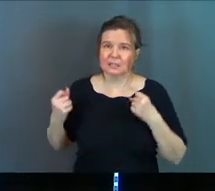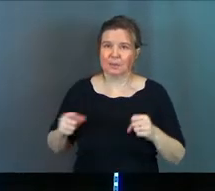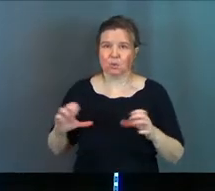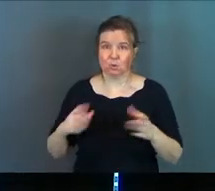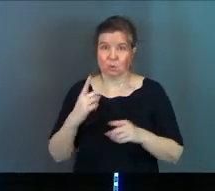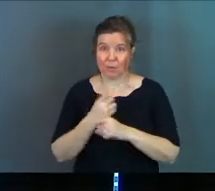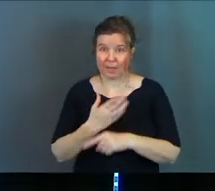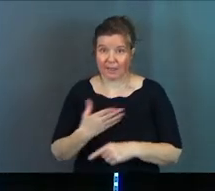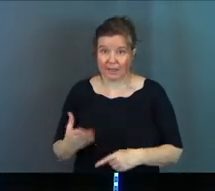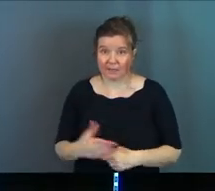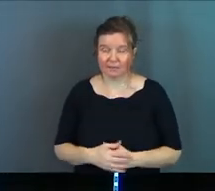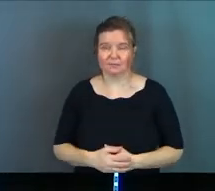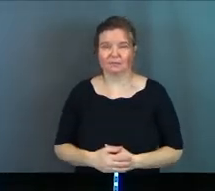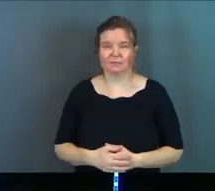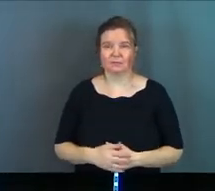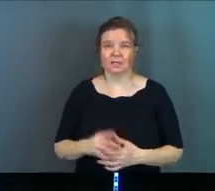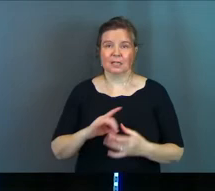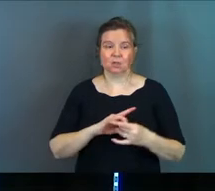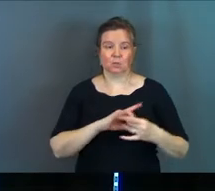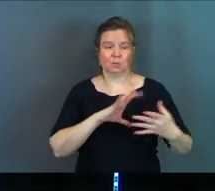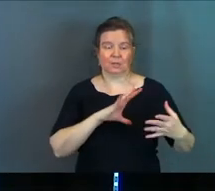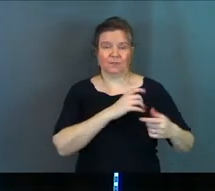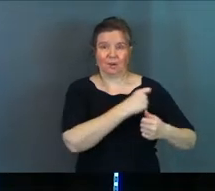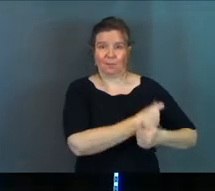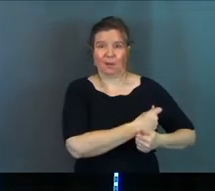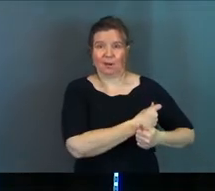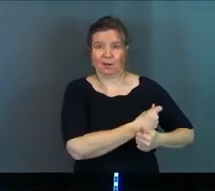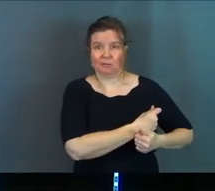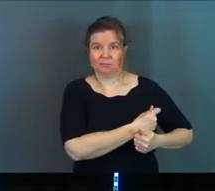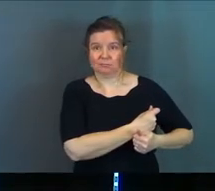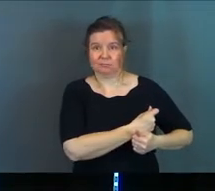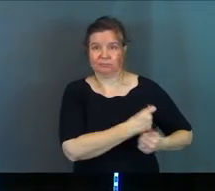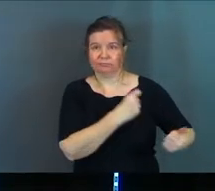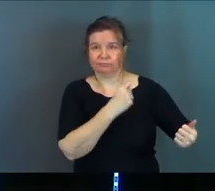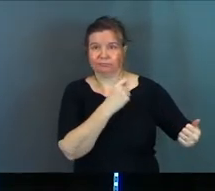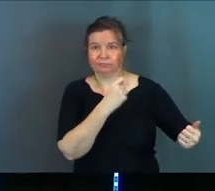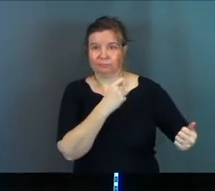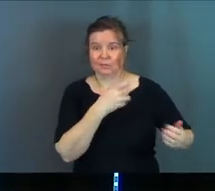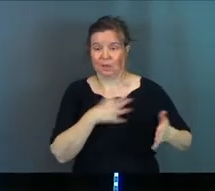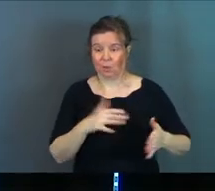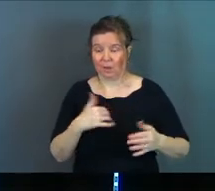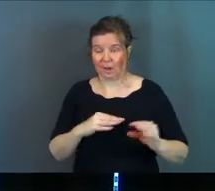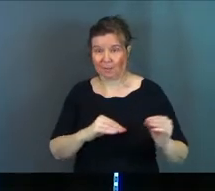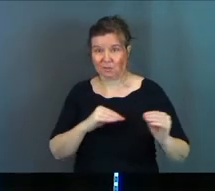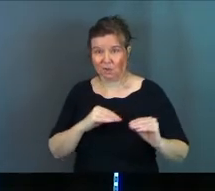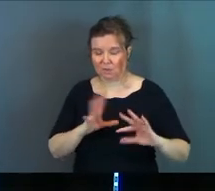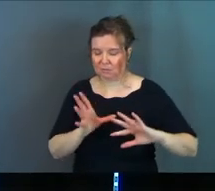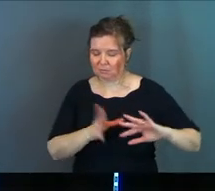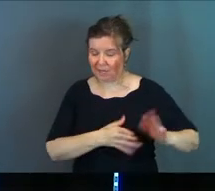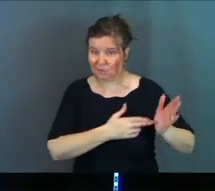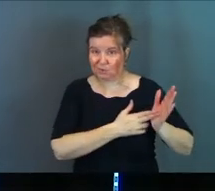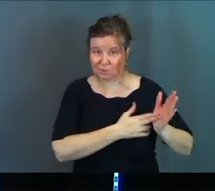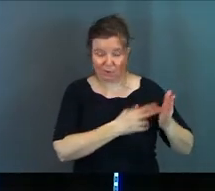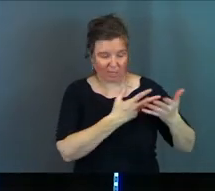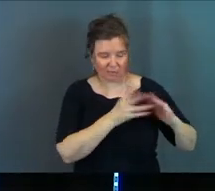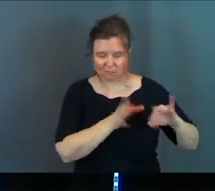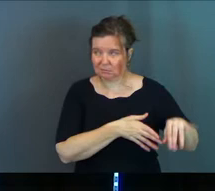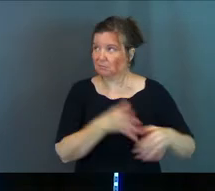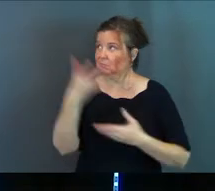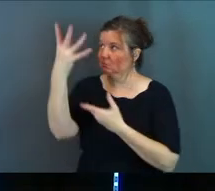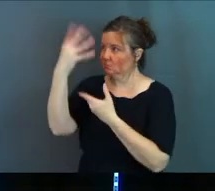to do the right thing. It's releasing me from bondage to the past and the way that I've been taught as truth comes